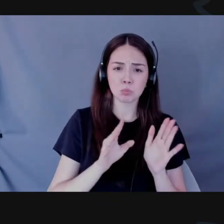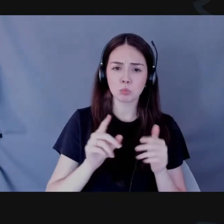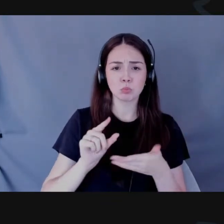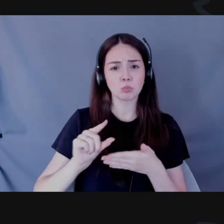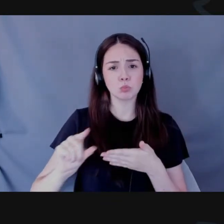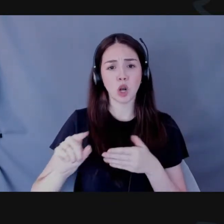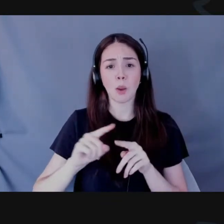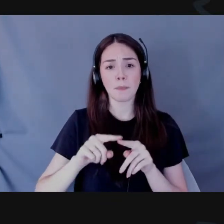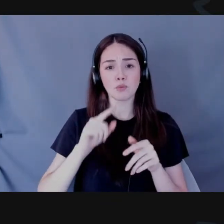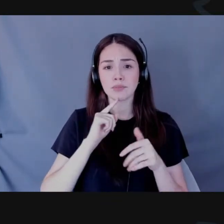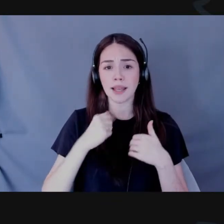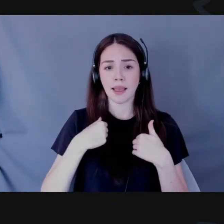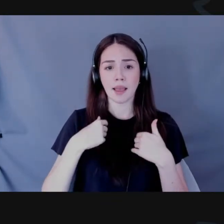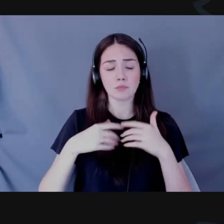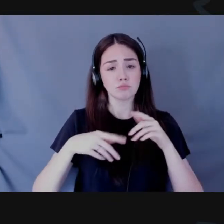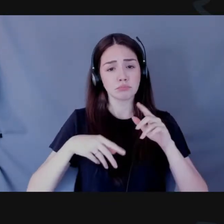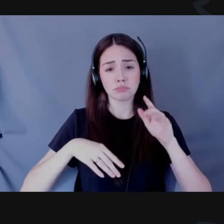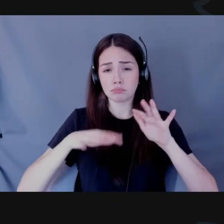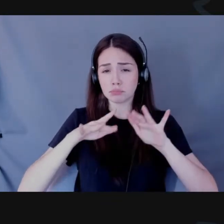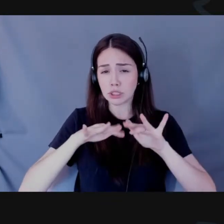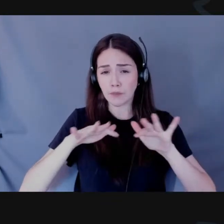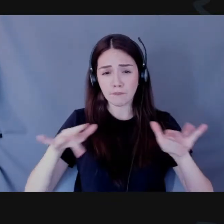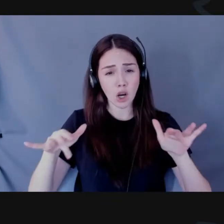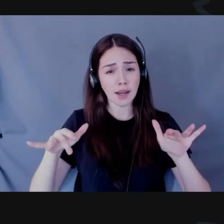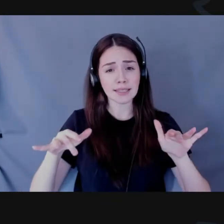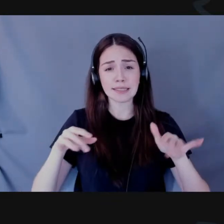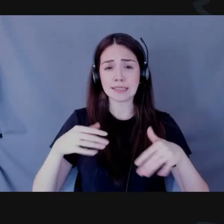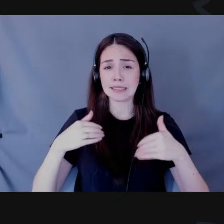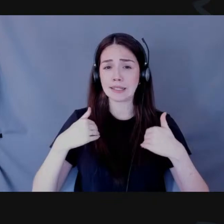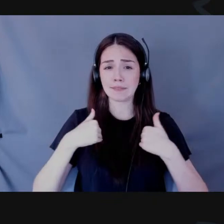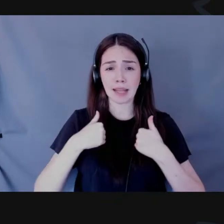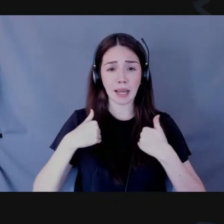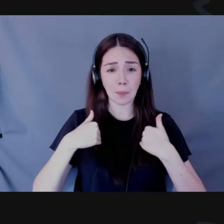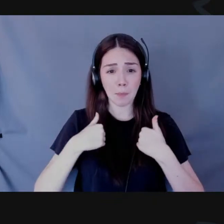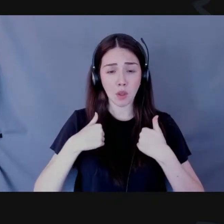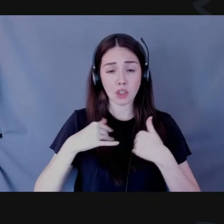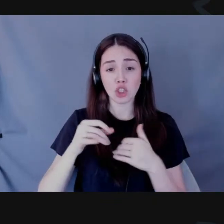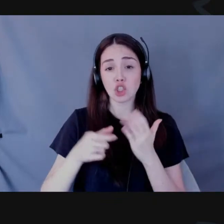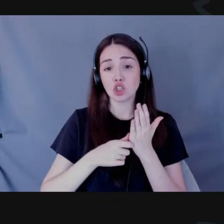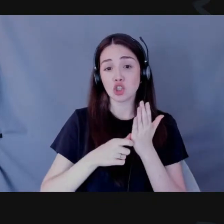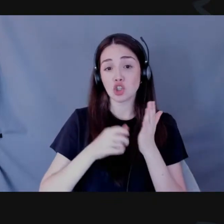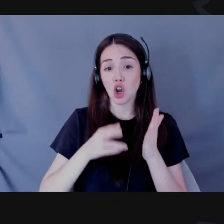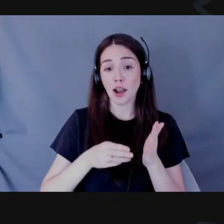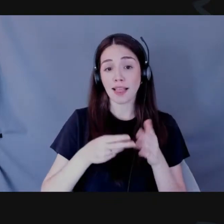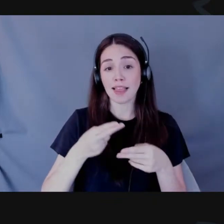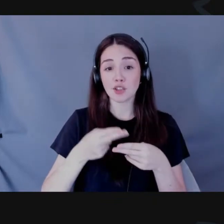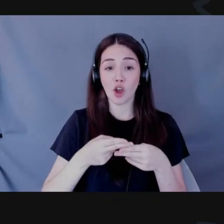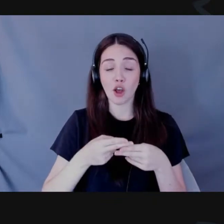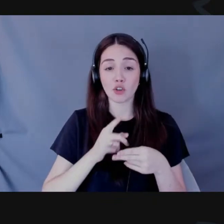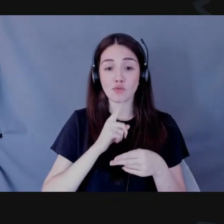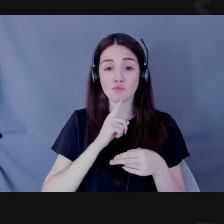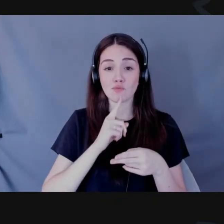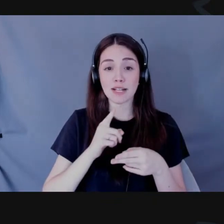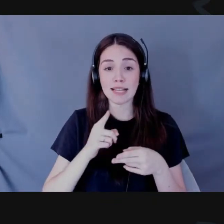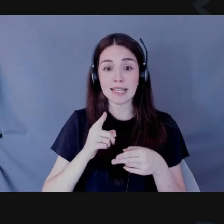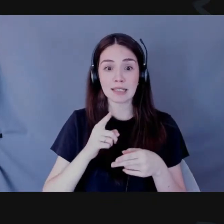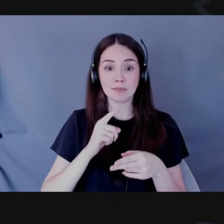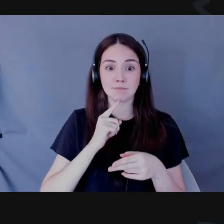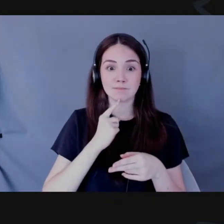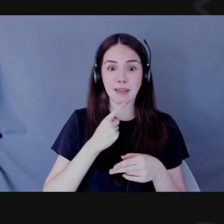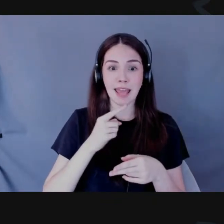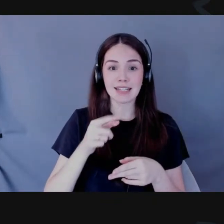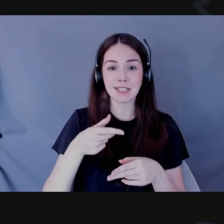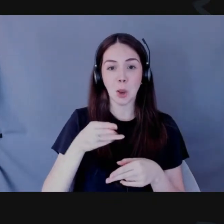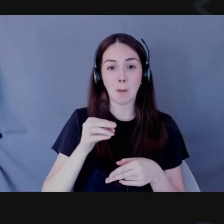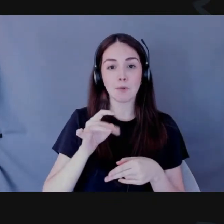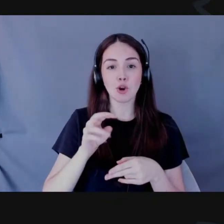rich diversity of marine life. Journalist H.L. Mencken called it the immense protein factory. And most